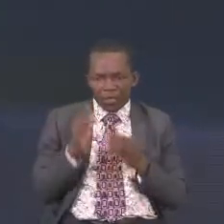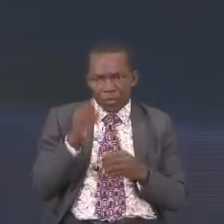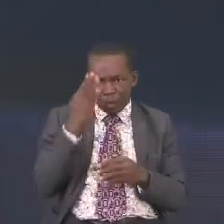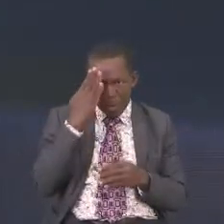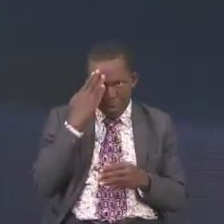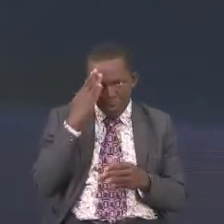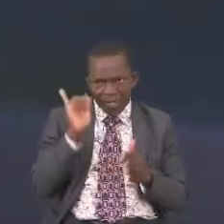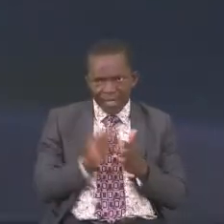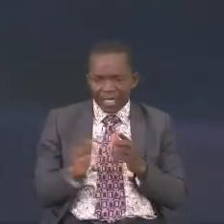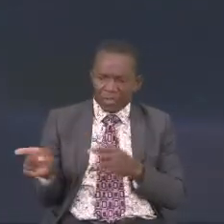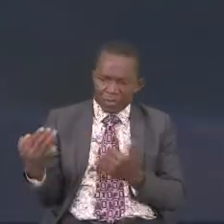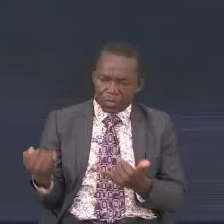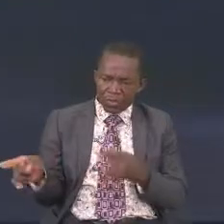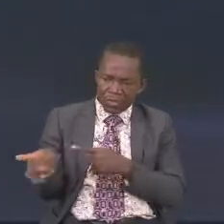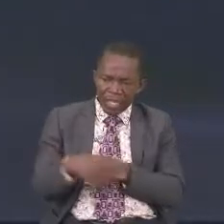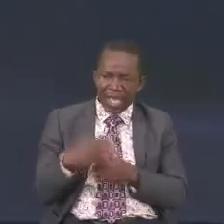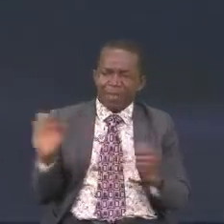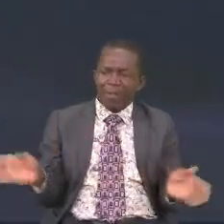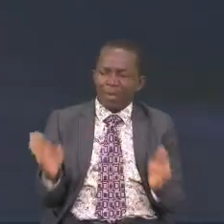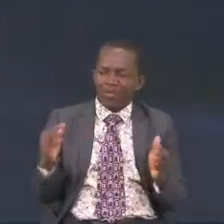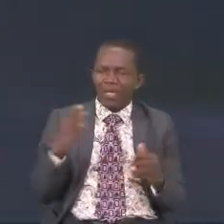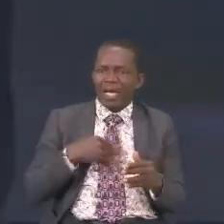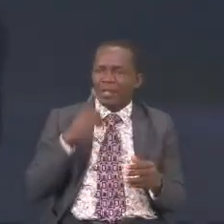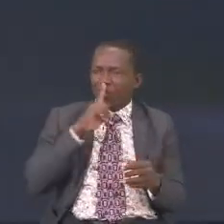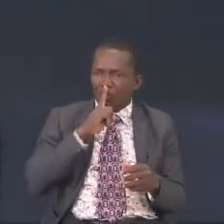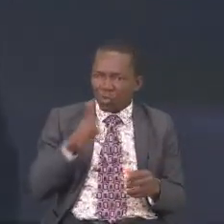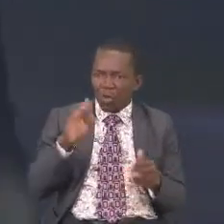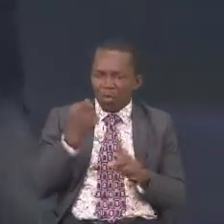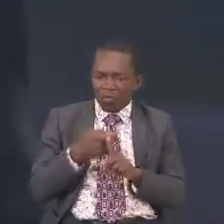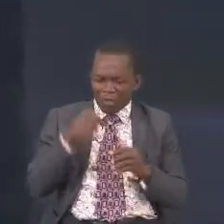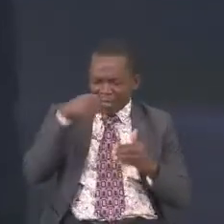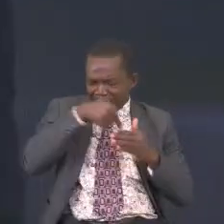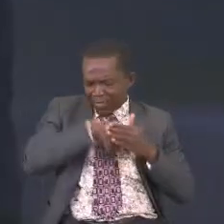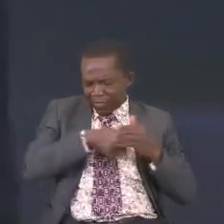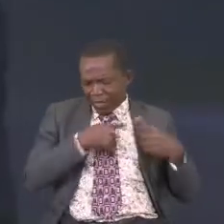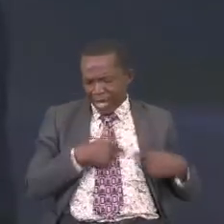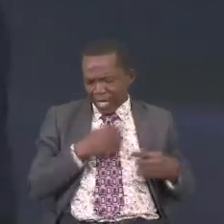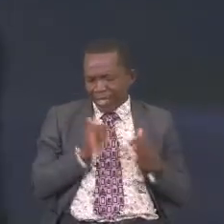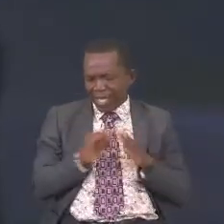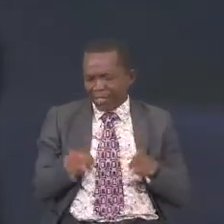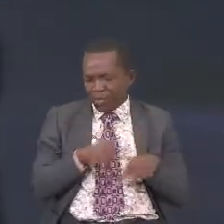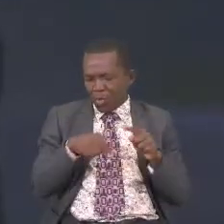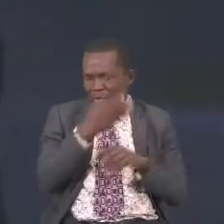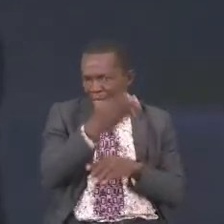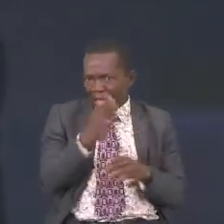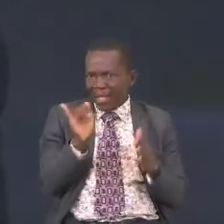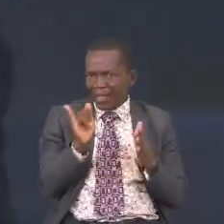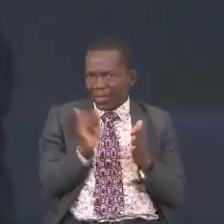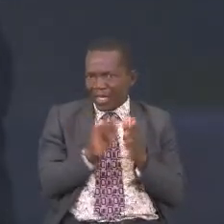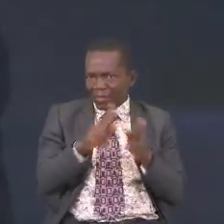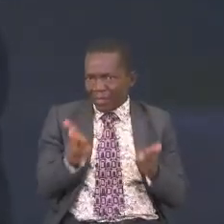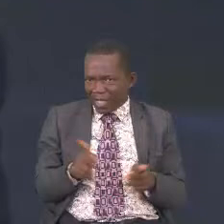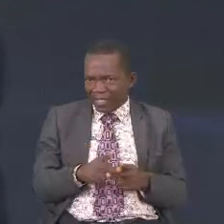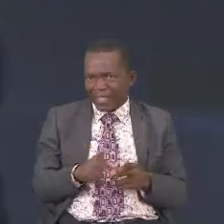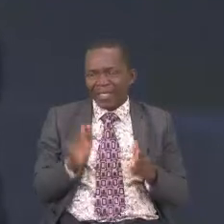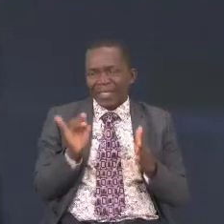you're persuaded and you are sure to the depth of your heart that as you go to that place you have